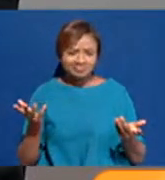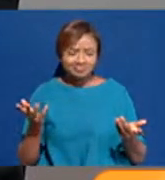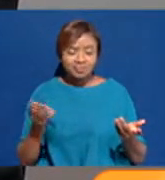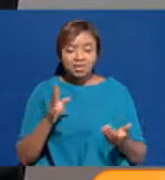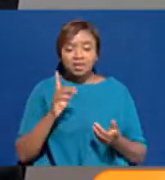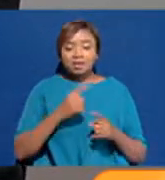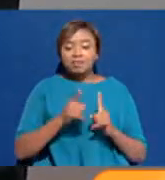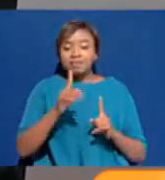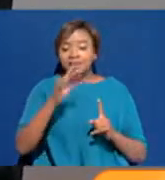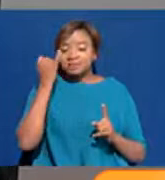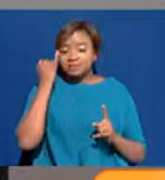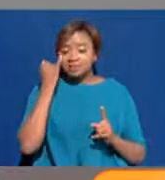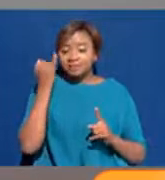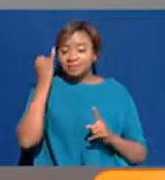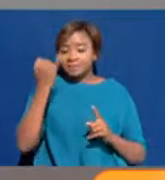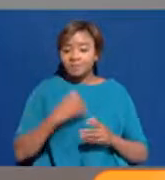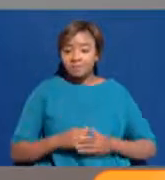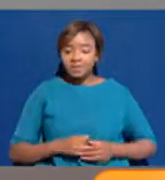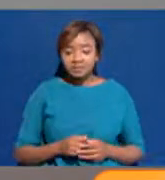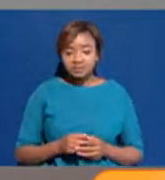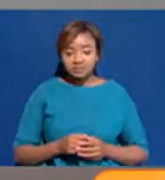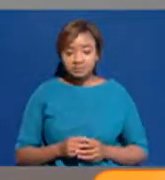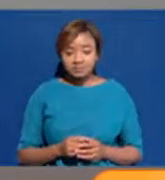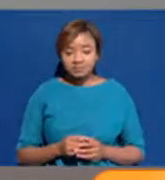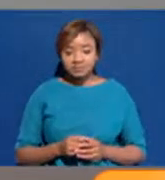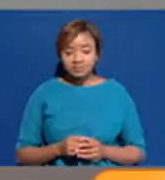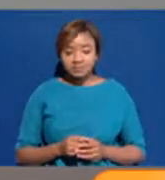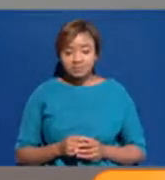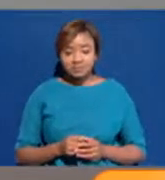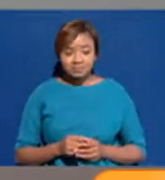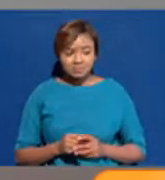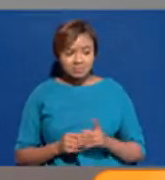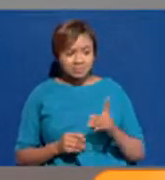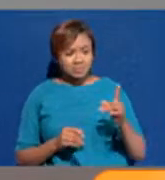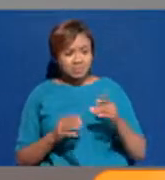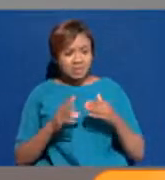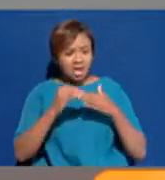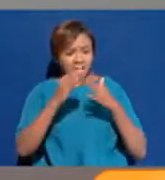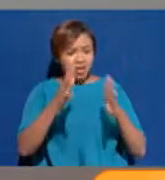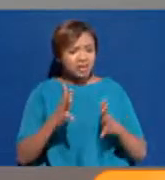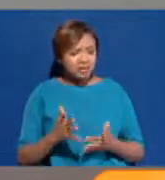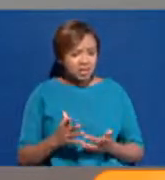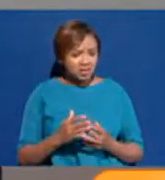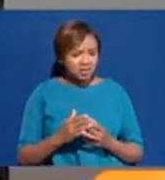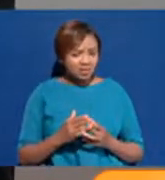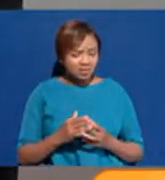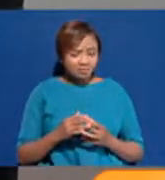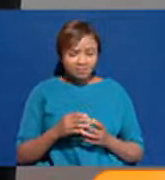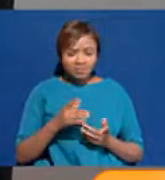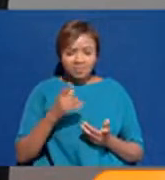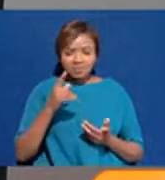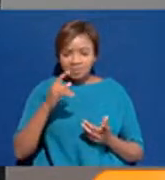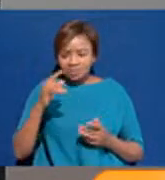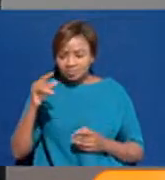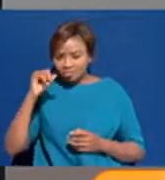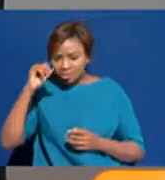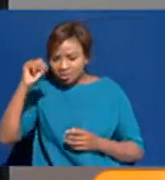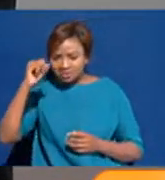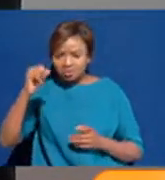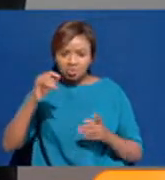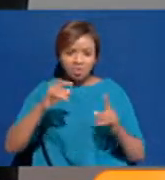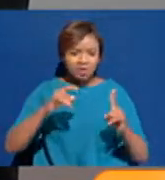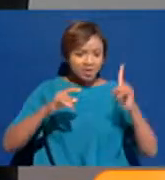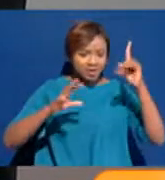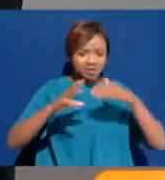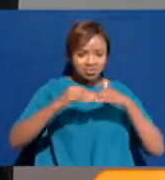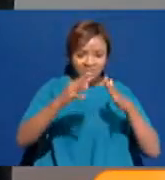imagine, this is something they wouldn't expect a religious leader to be doing. Mm. There's no difference between a religious leader and a political leader. All leaders